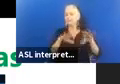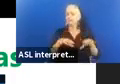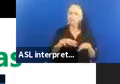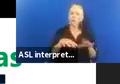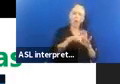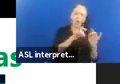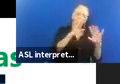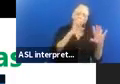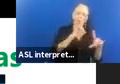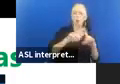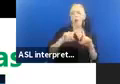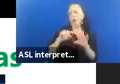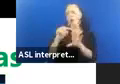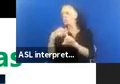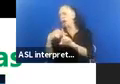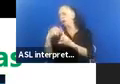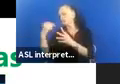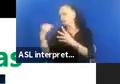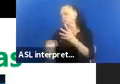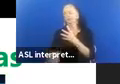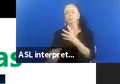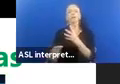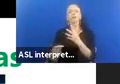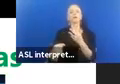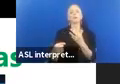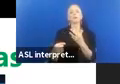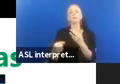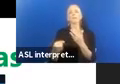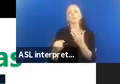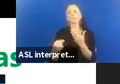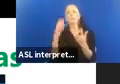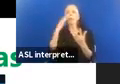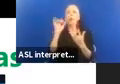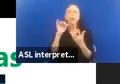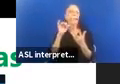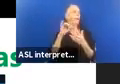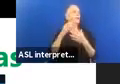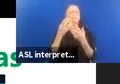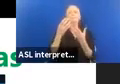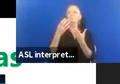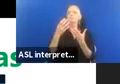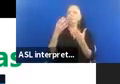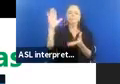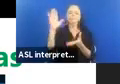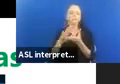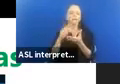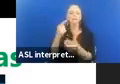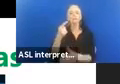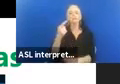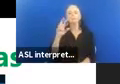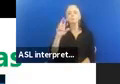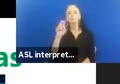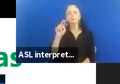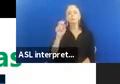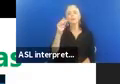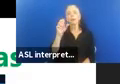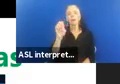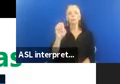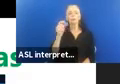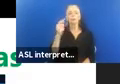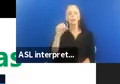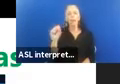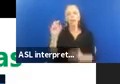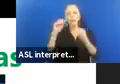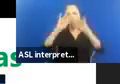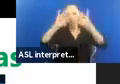the things that we're experiencing in terms of reduced greenhouse gas emissions or air pollution, we have to remember